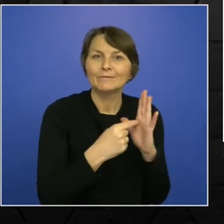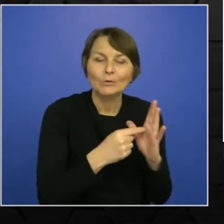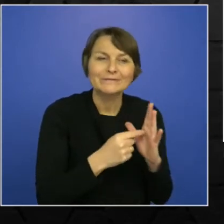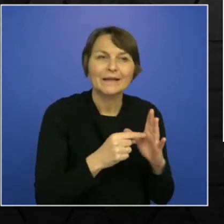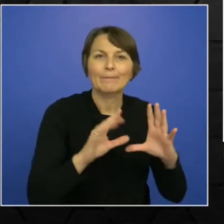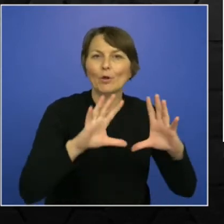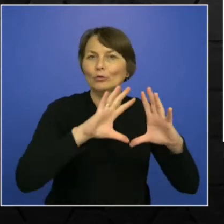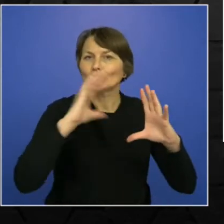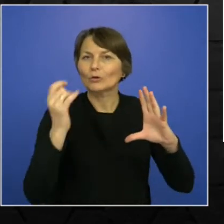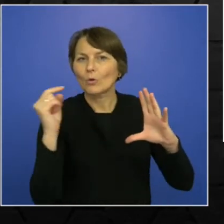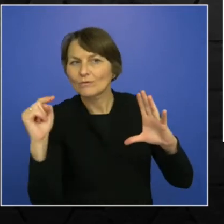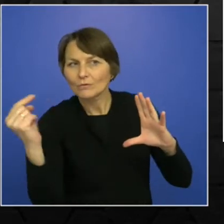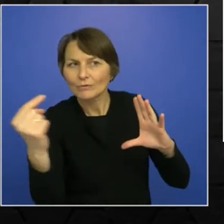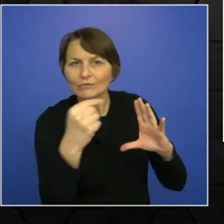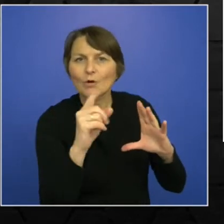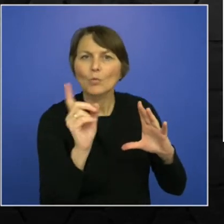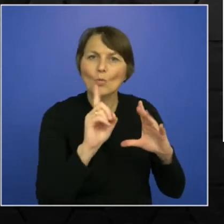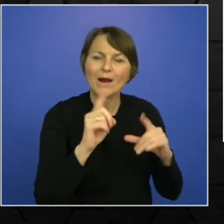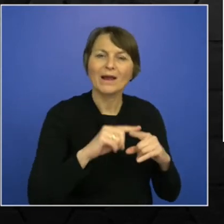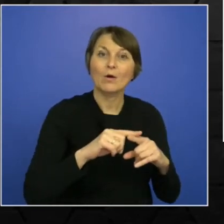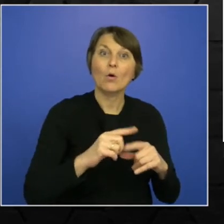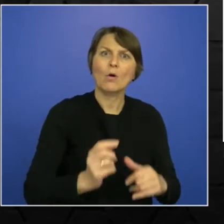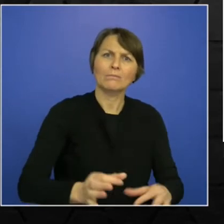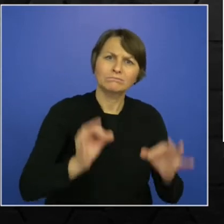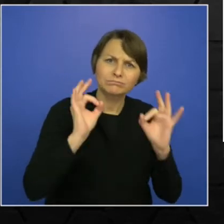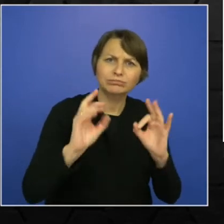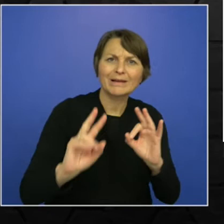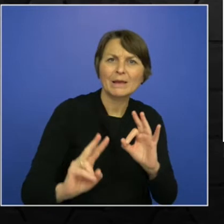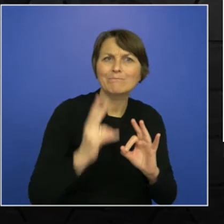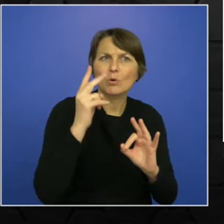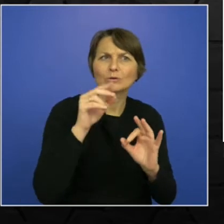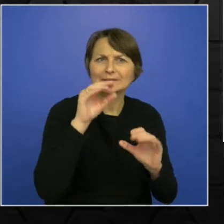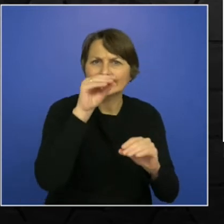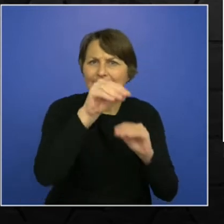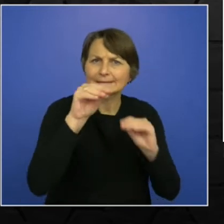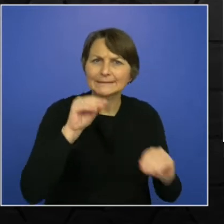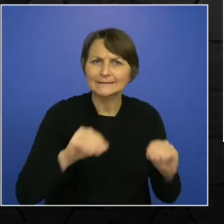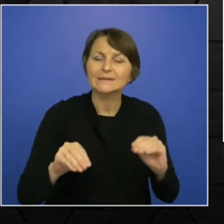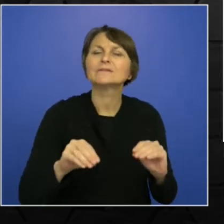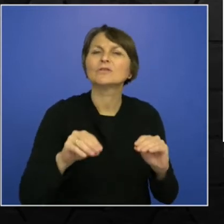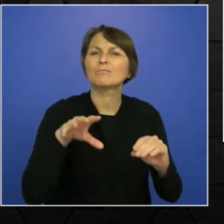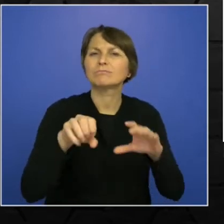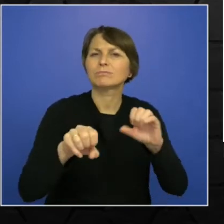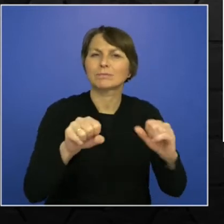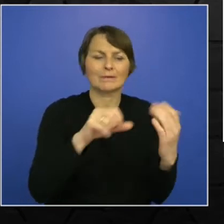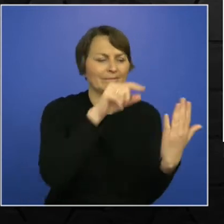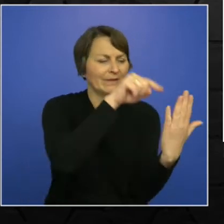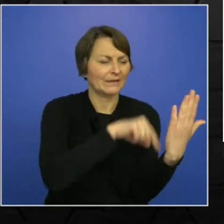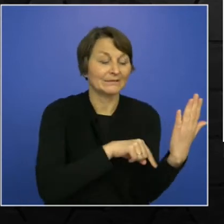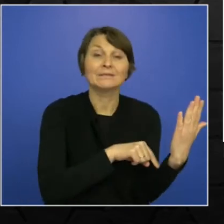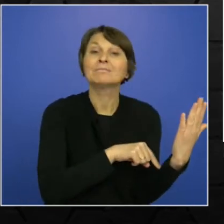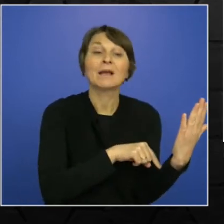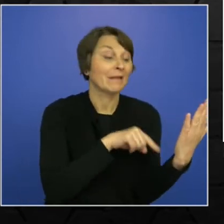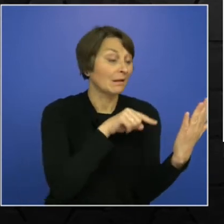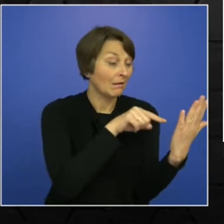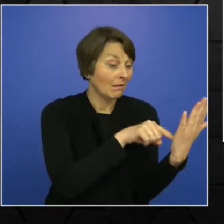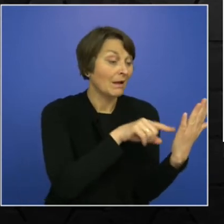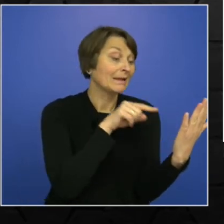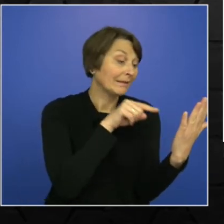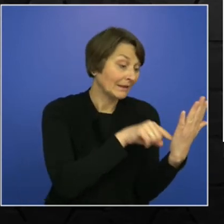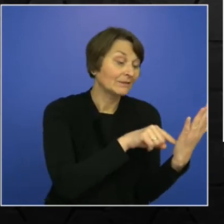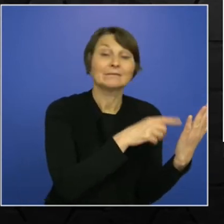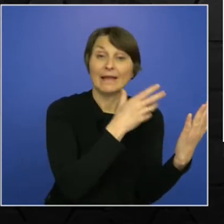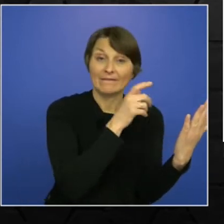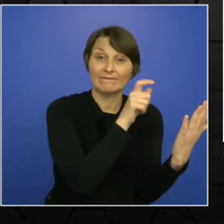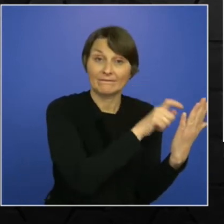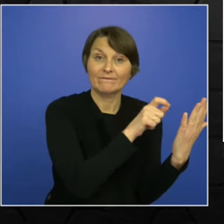locations, geospatial indices, and stuff like that. And then it will give you further links for you to refer. So Bing entity search